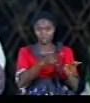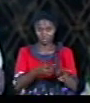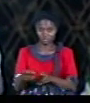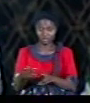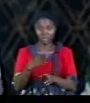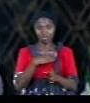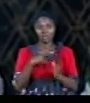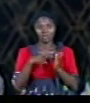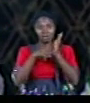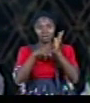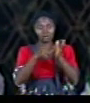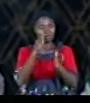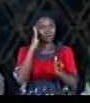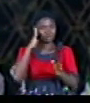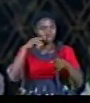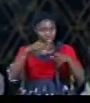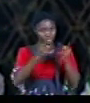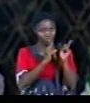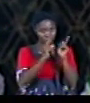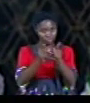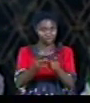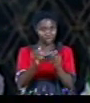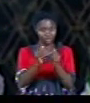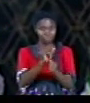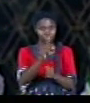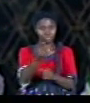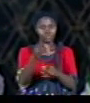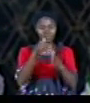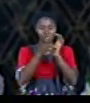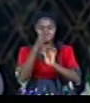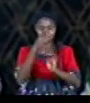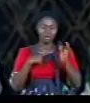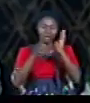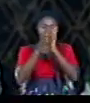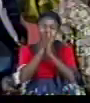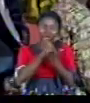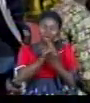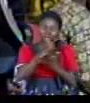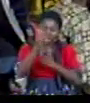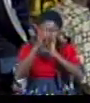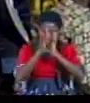In Jesus' name, we pray.